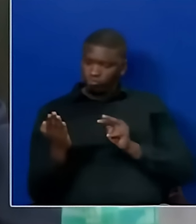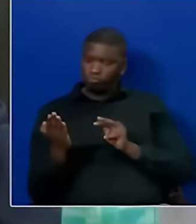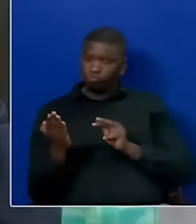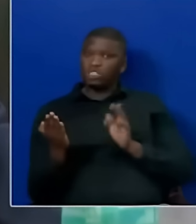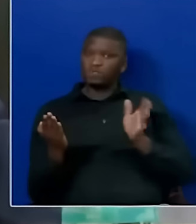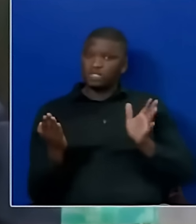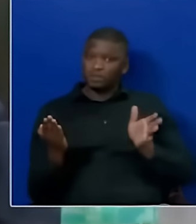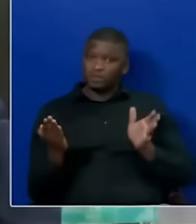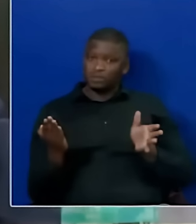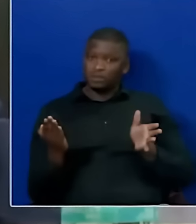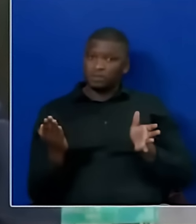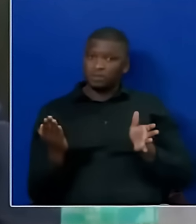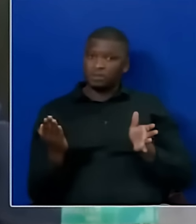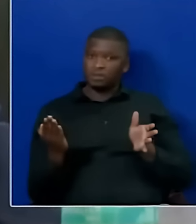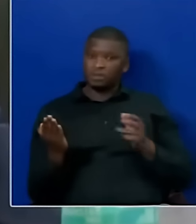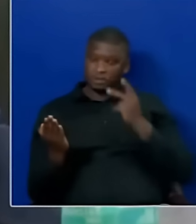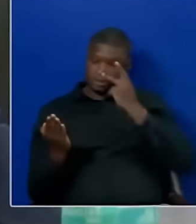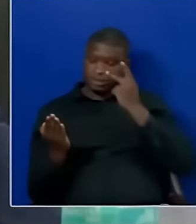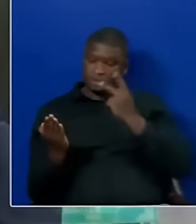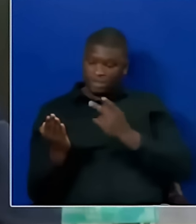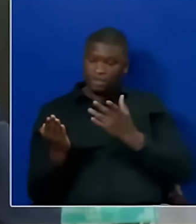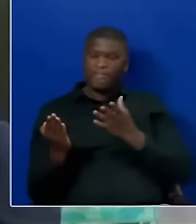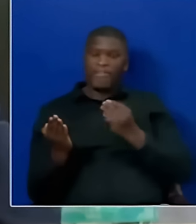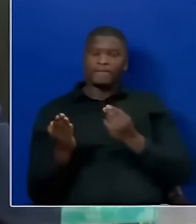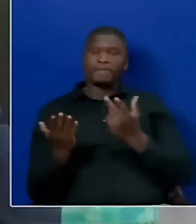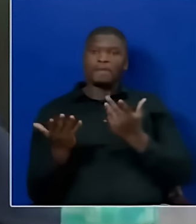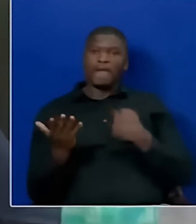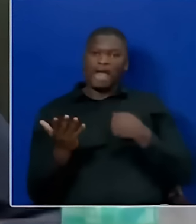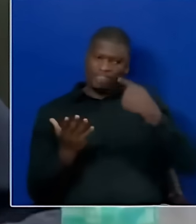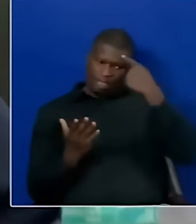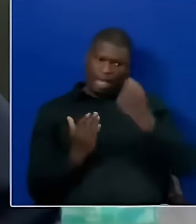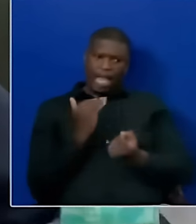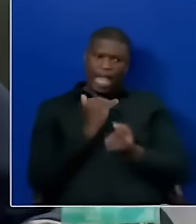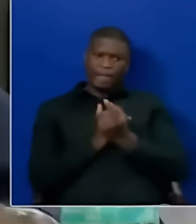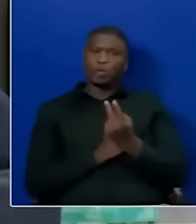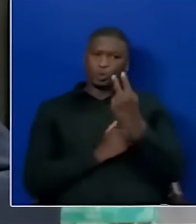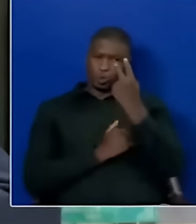there's only two scenarios that I think happened here.